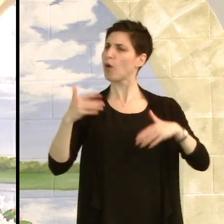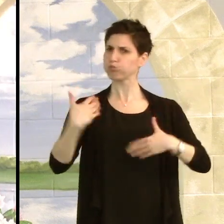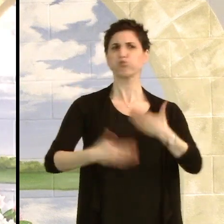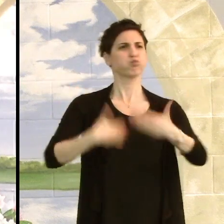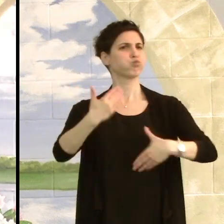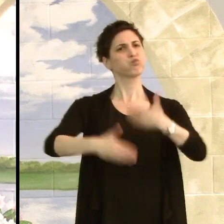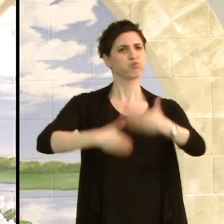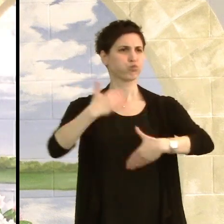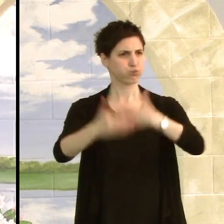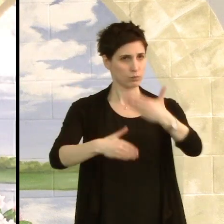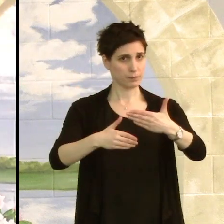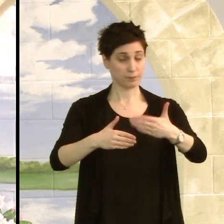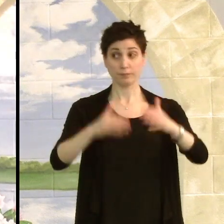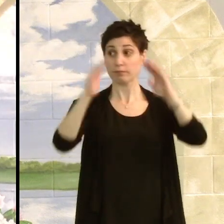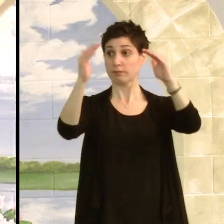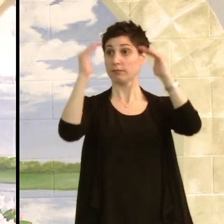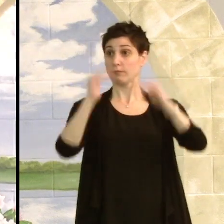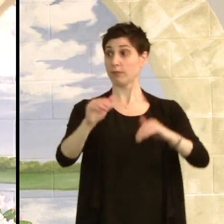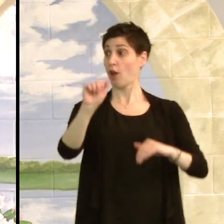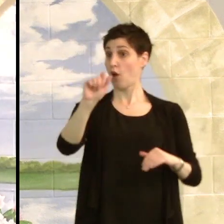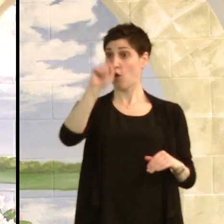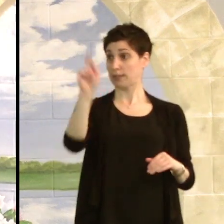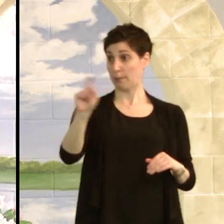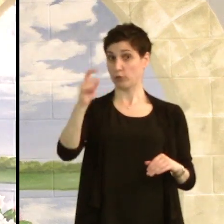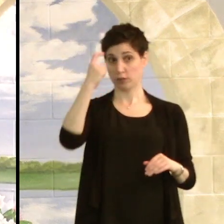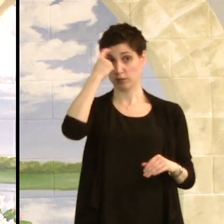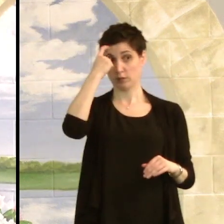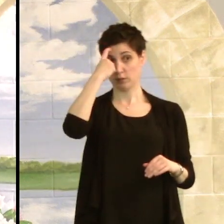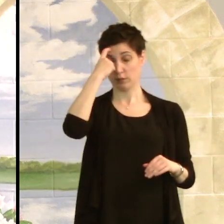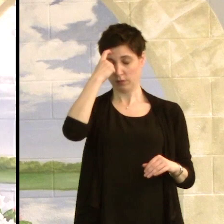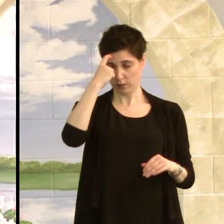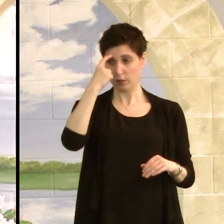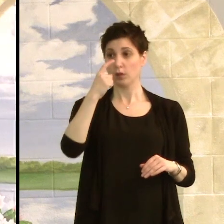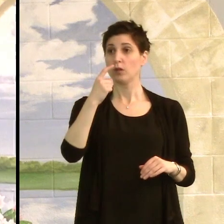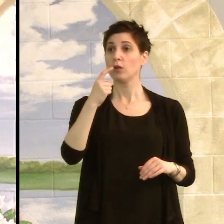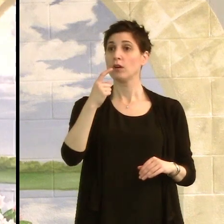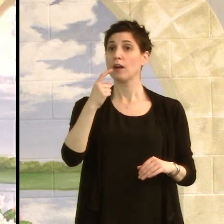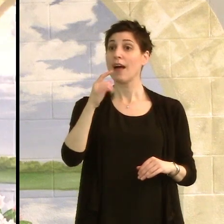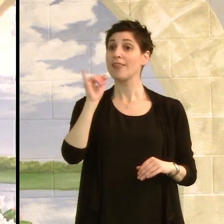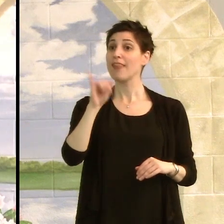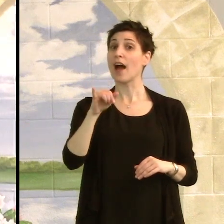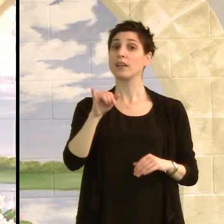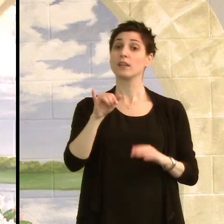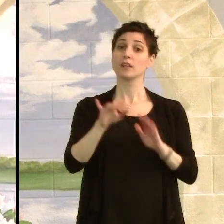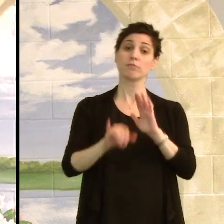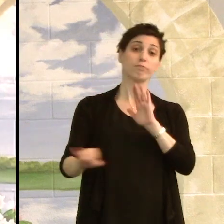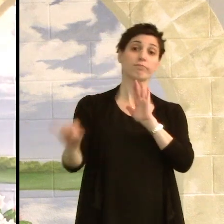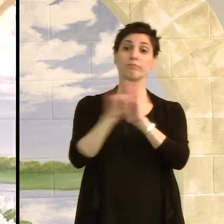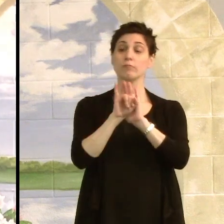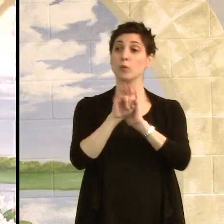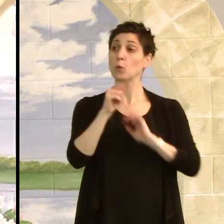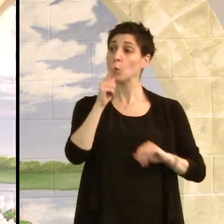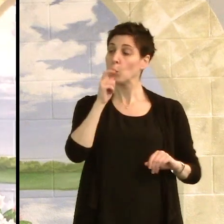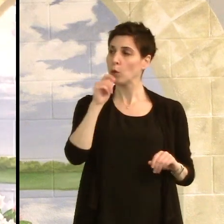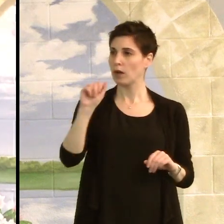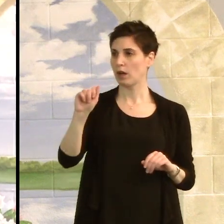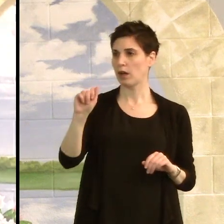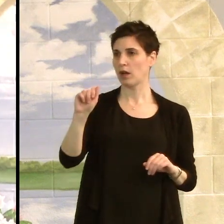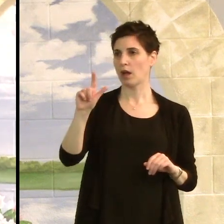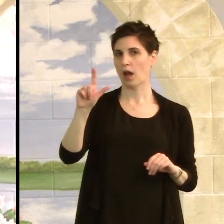A little more about Alzheimer's disease. It was discovered by a man named